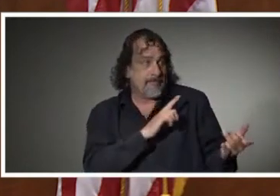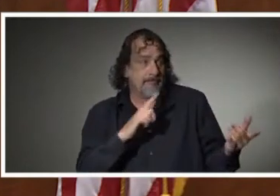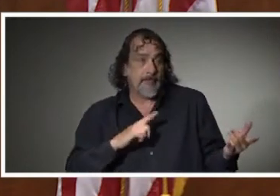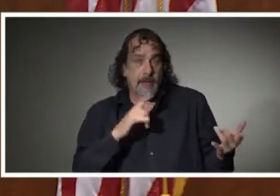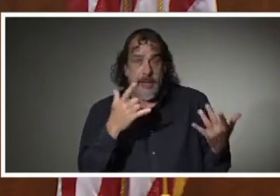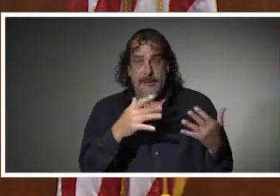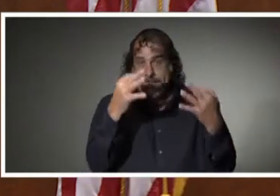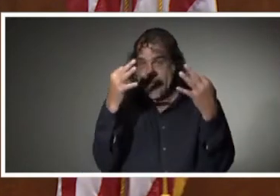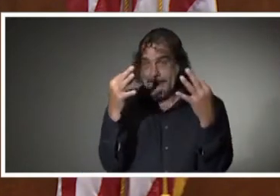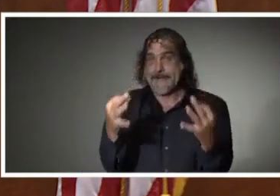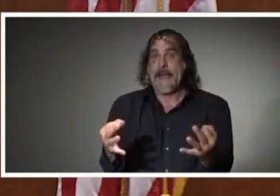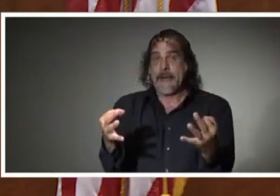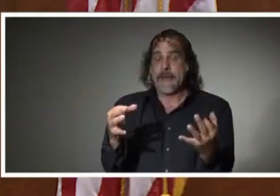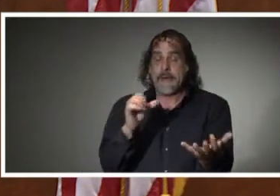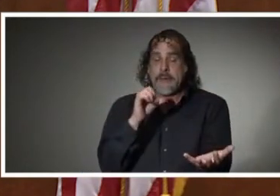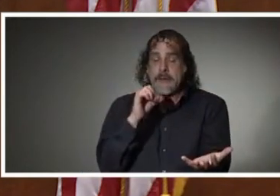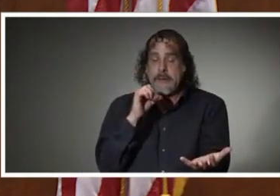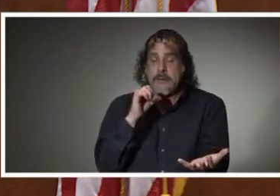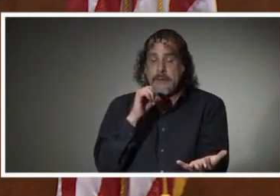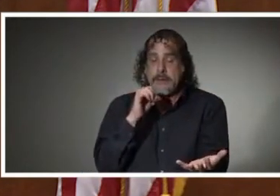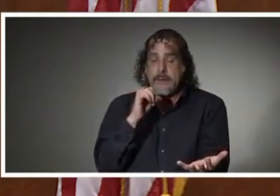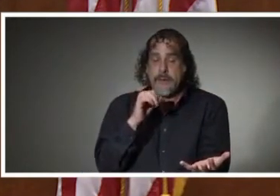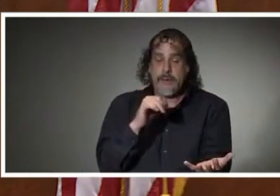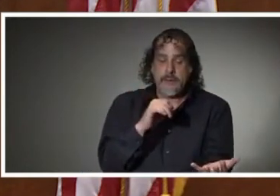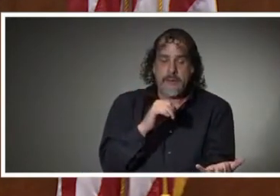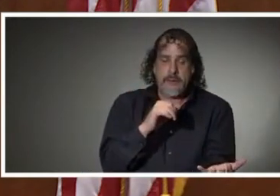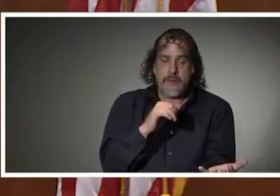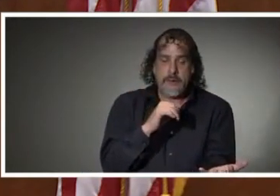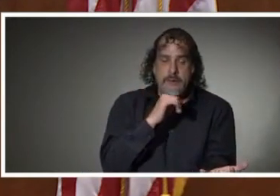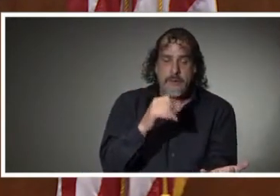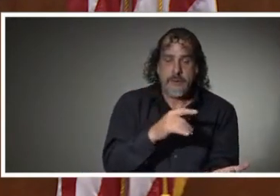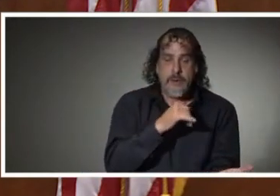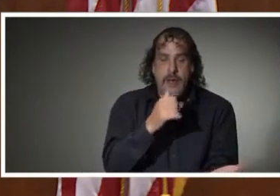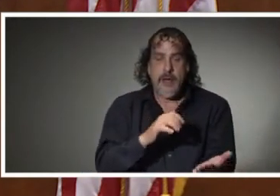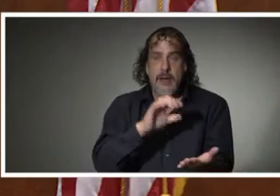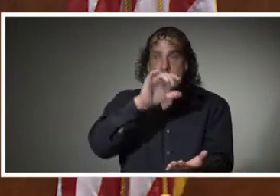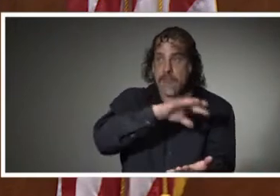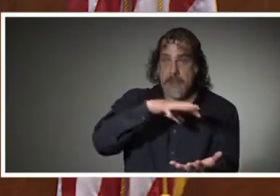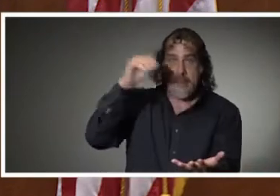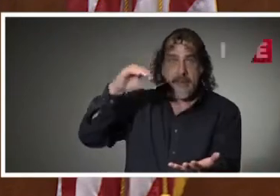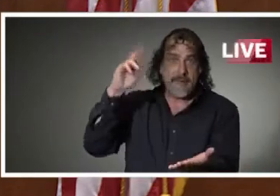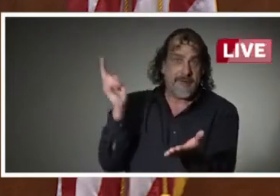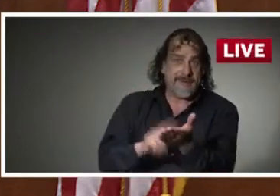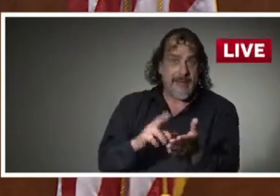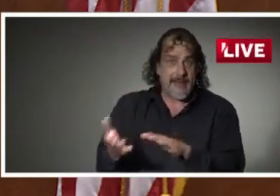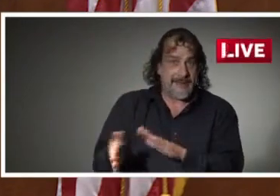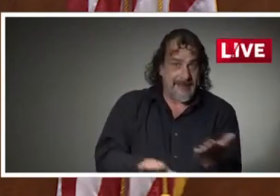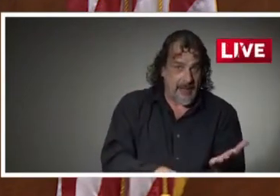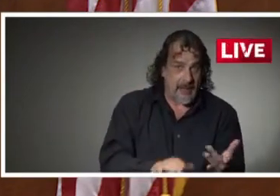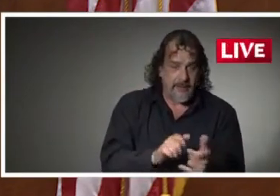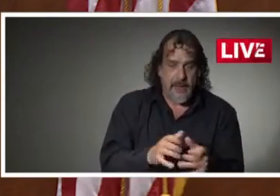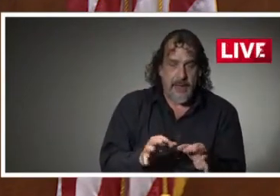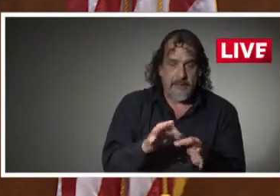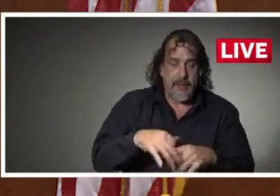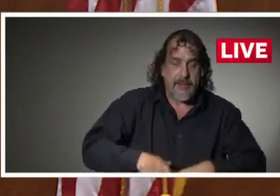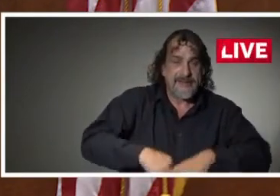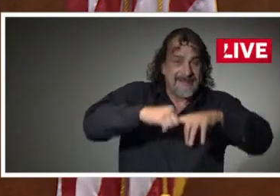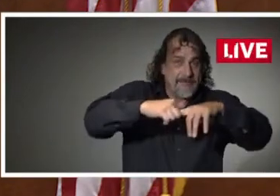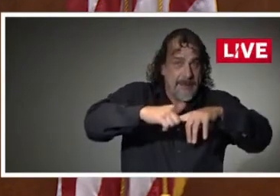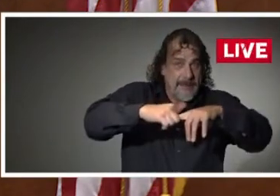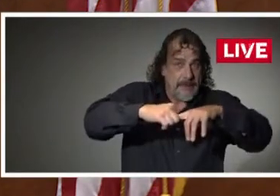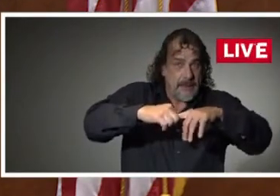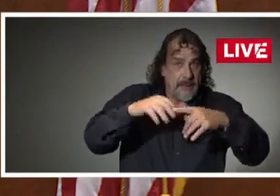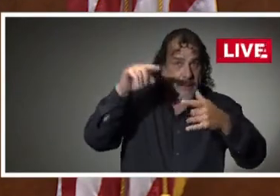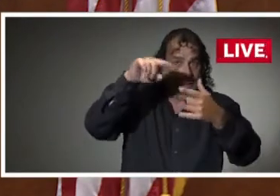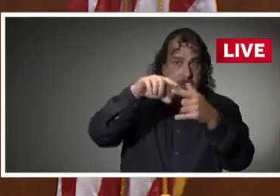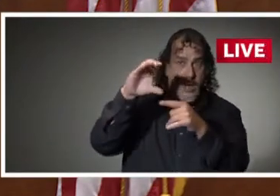chosen to not adjourn sine die. They have recessed until October. The